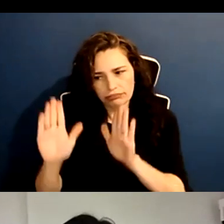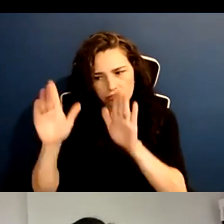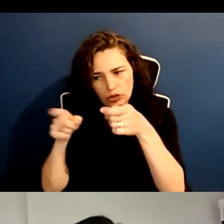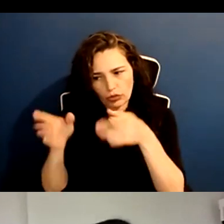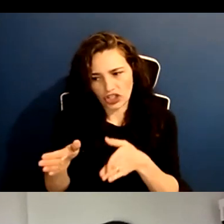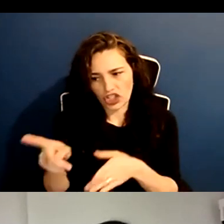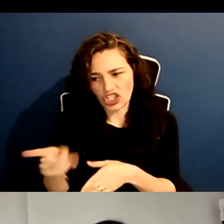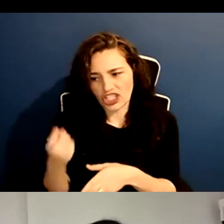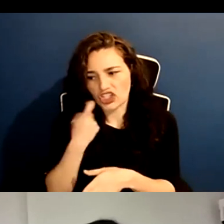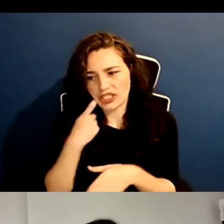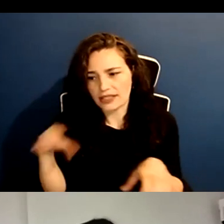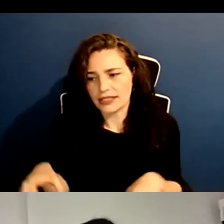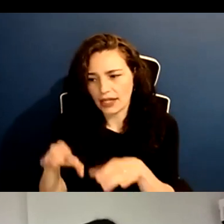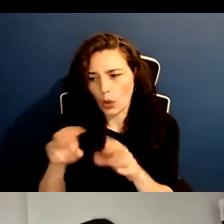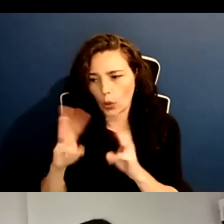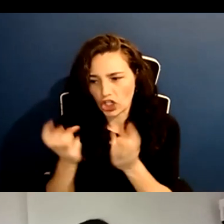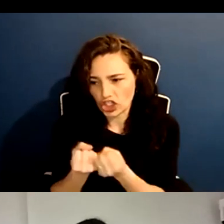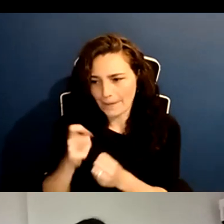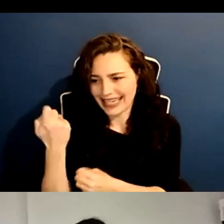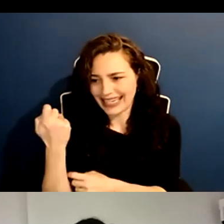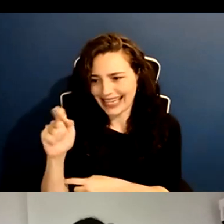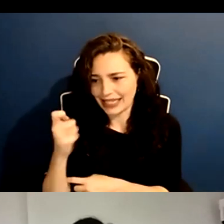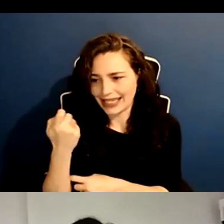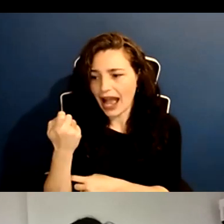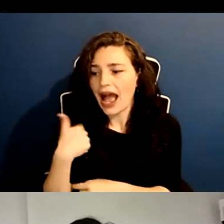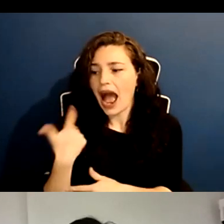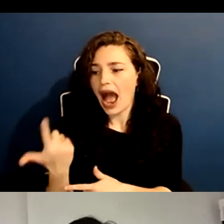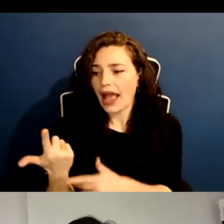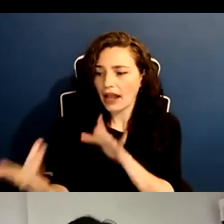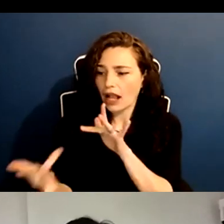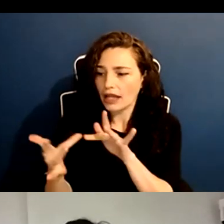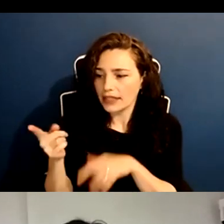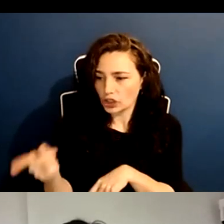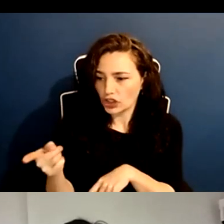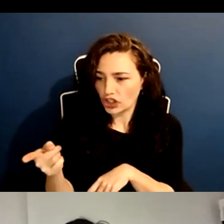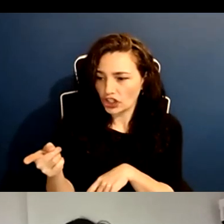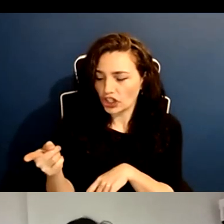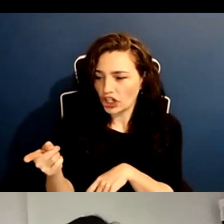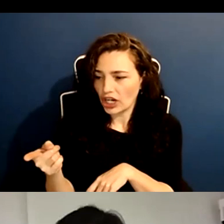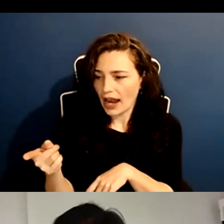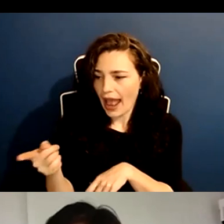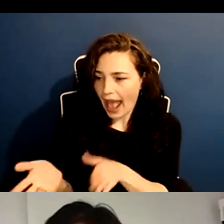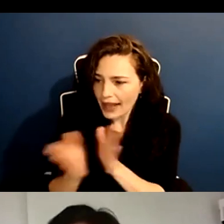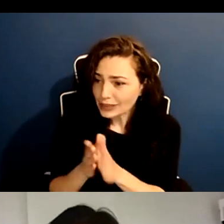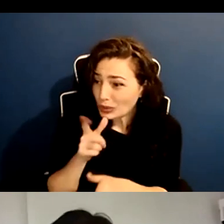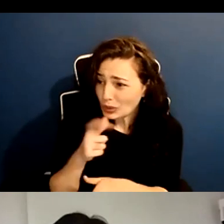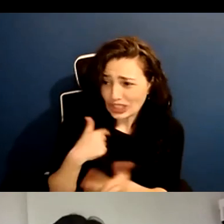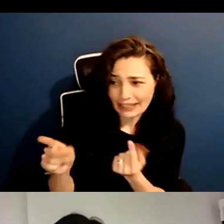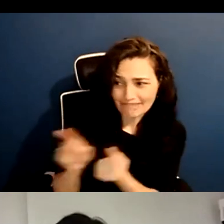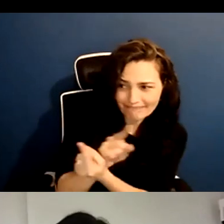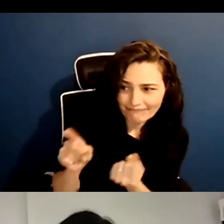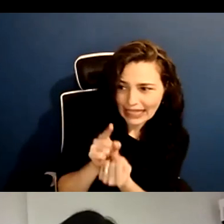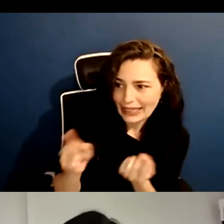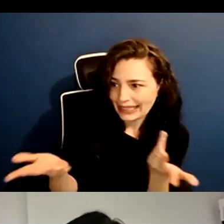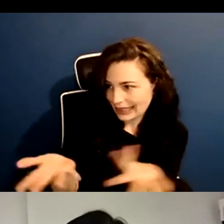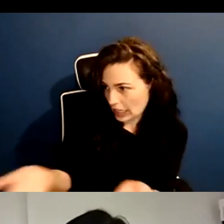she had just done a workshop in Kenya, and I contacted her looking for, you know, to ask her who I should meet in the filmmaking